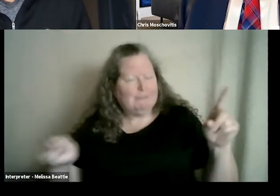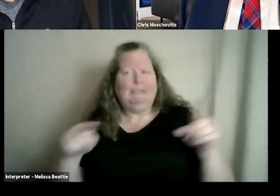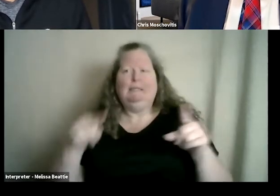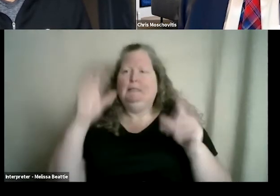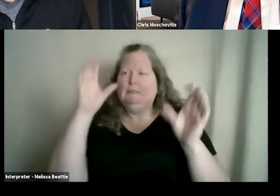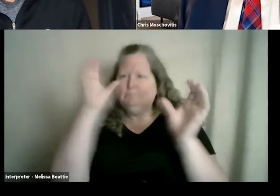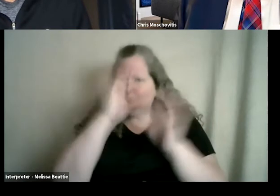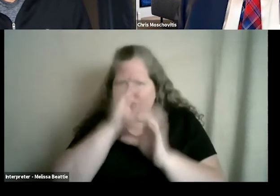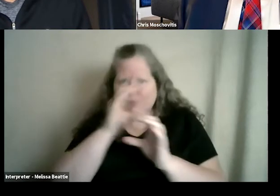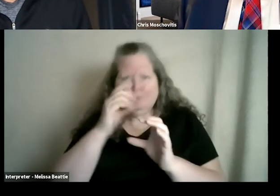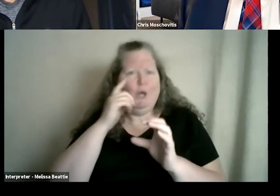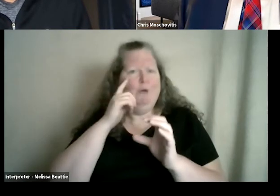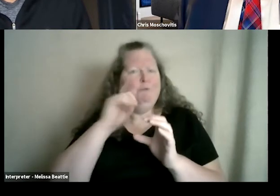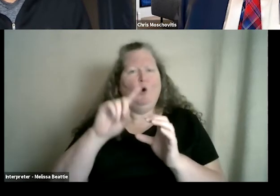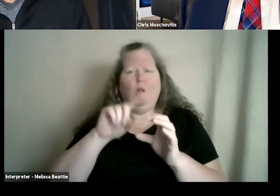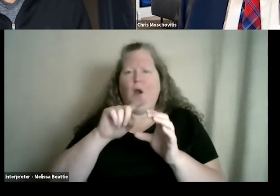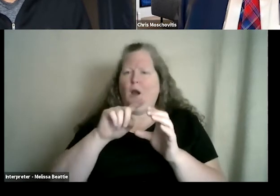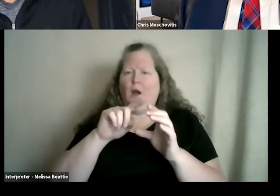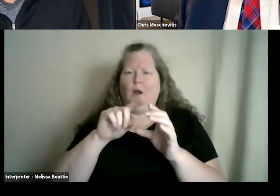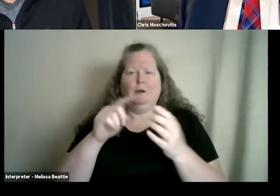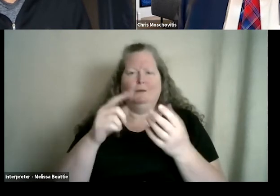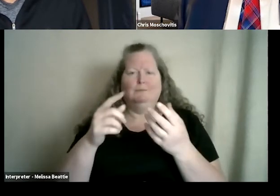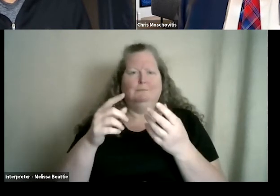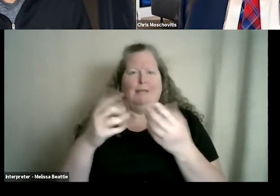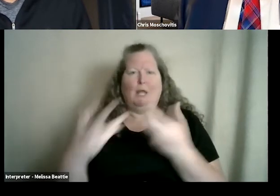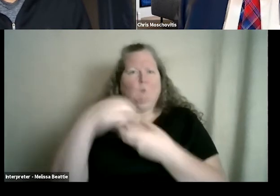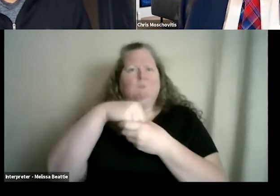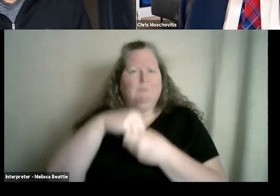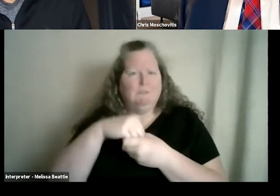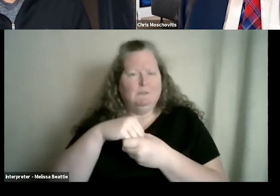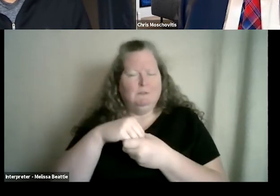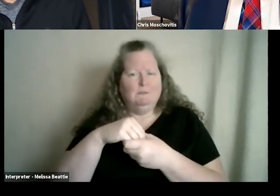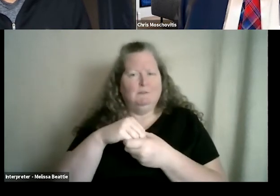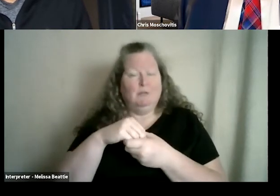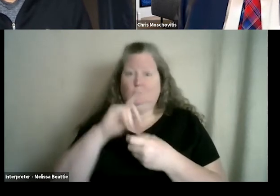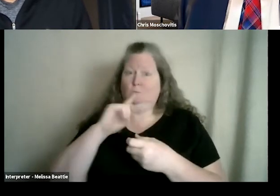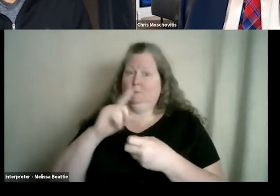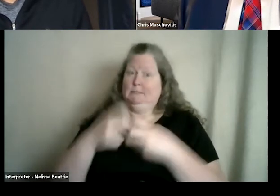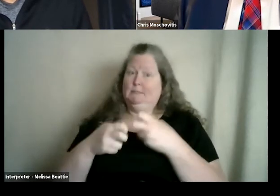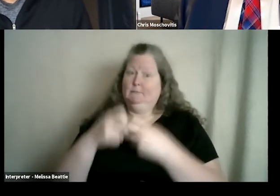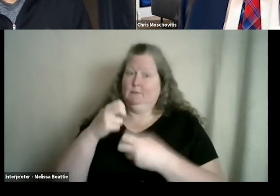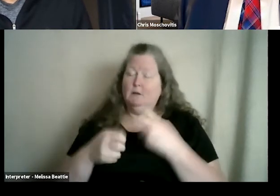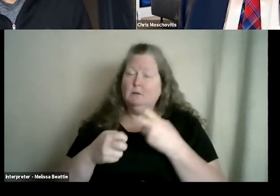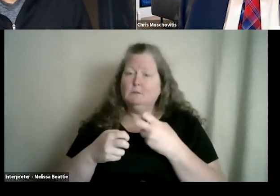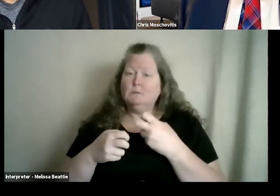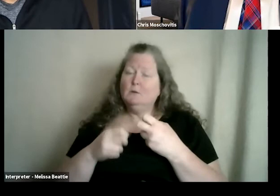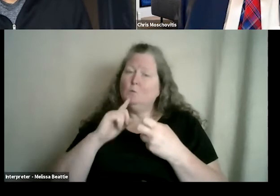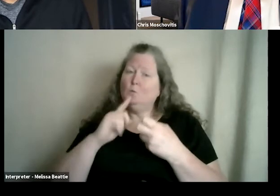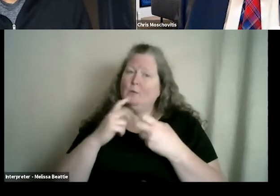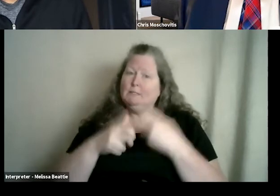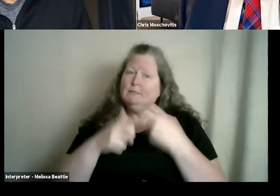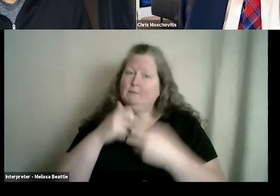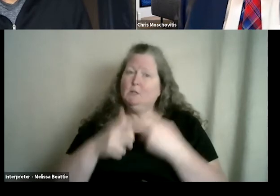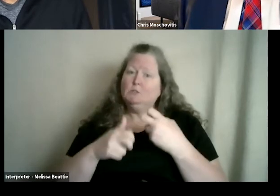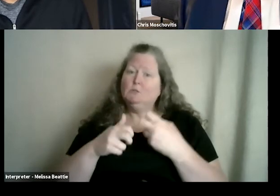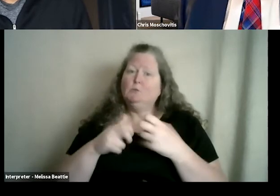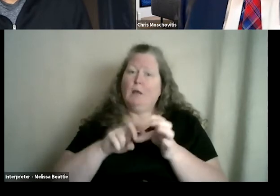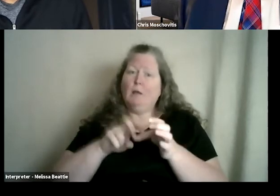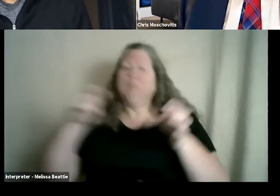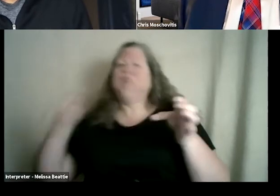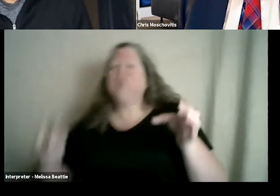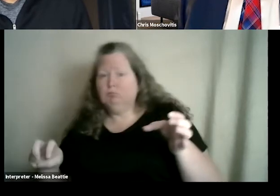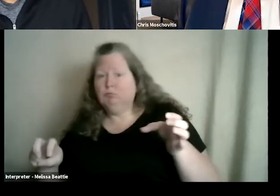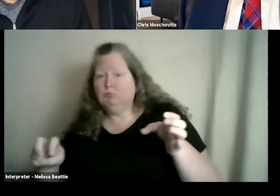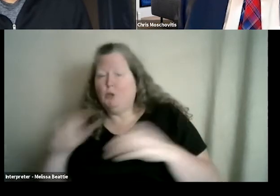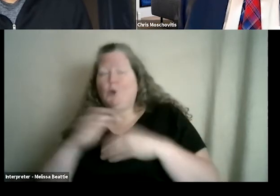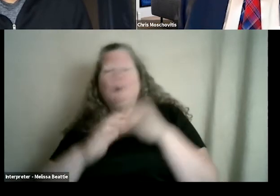the subjects. And it's a very difficult thing to do. It is a really very difficult thing to do.